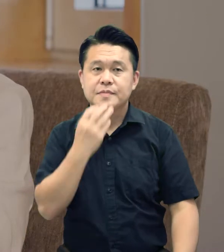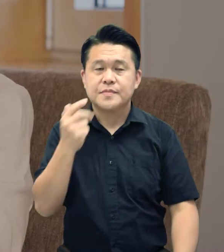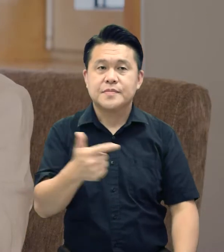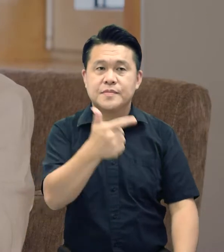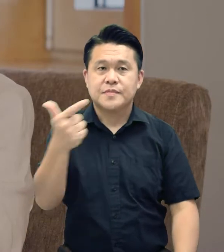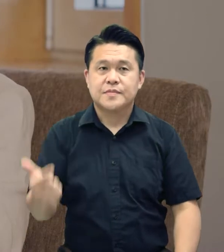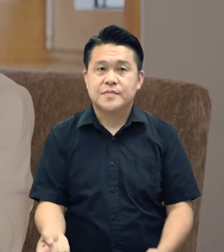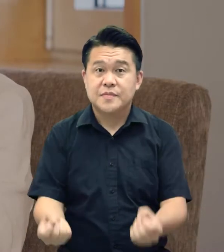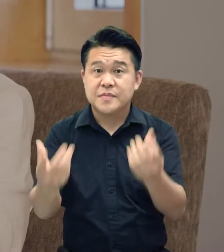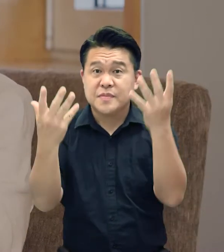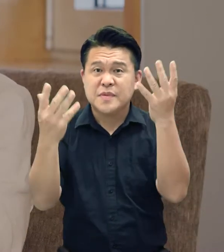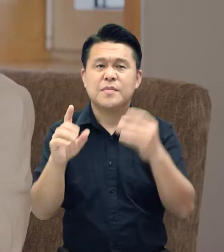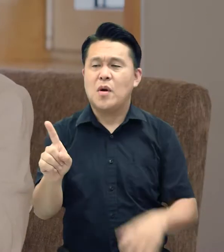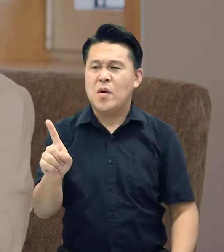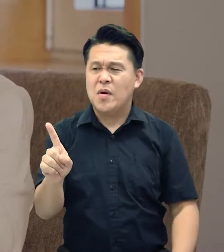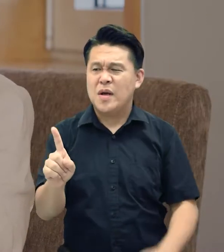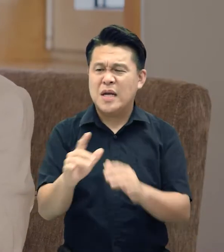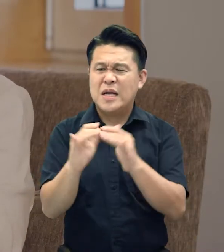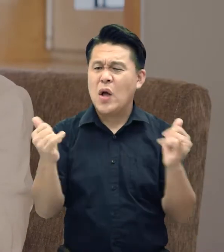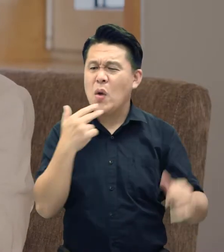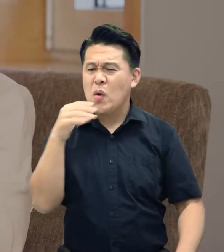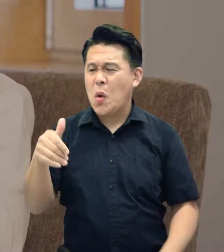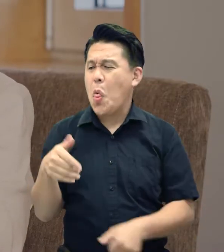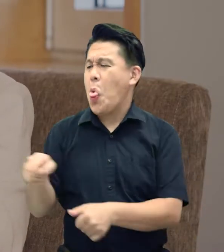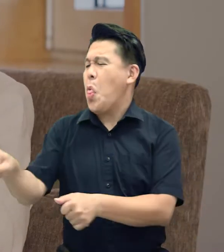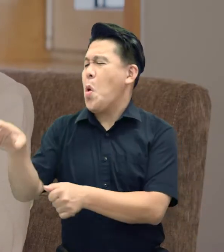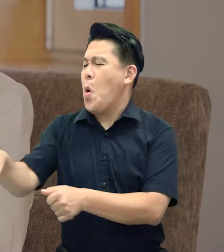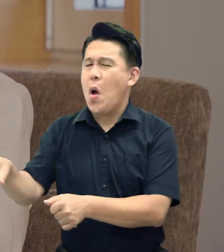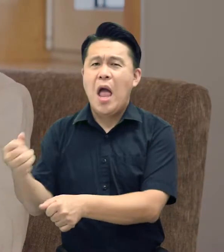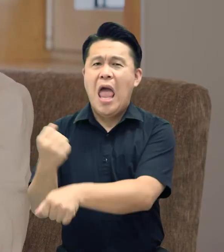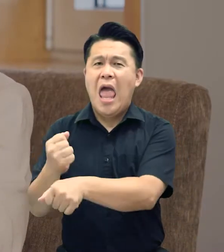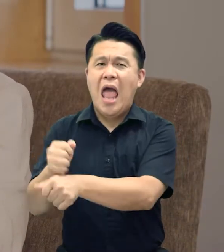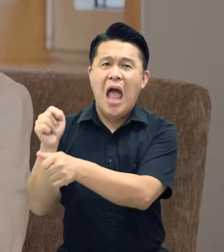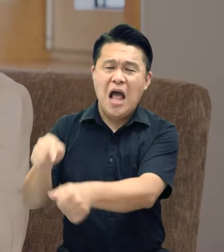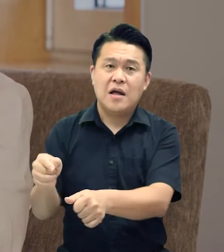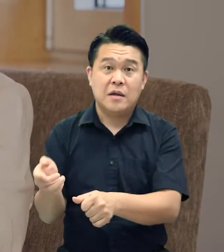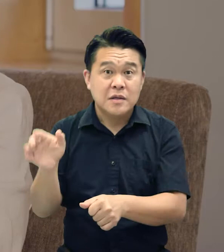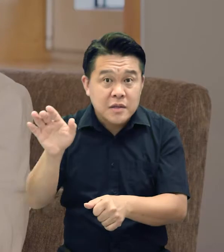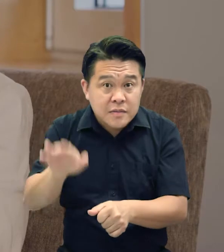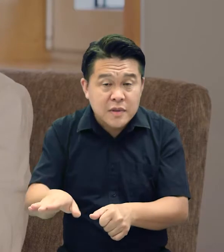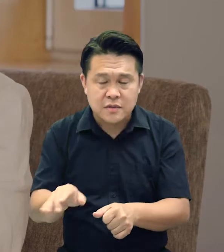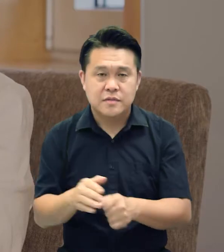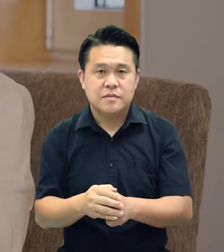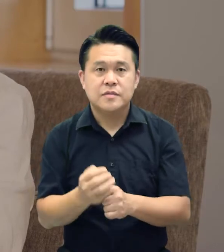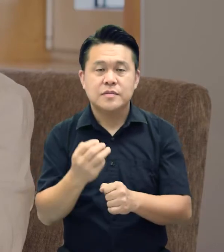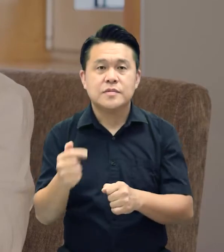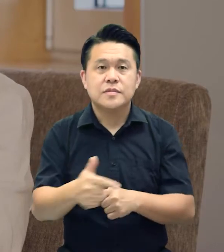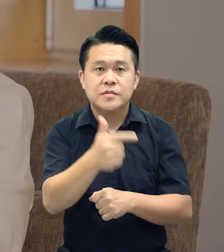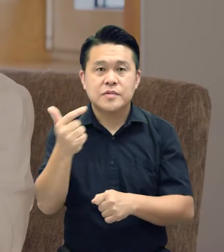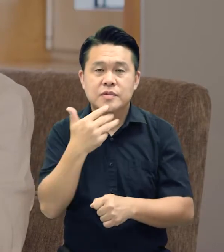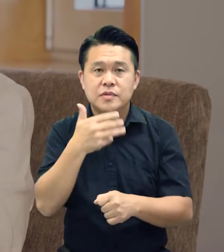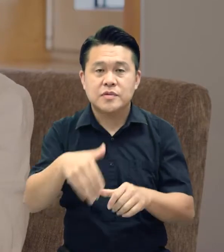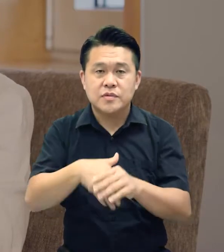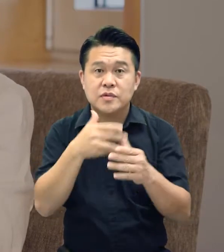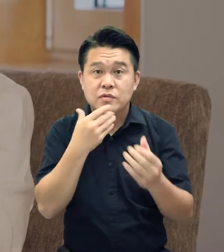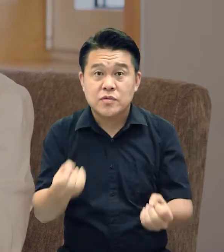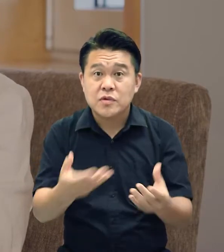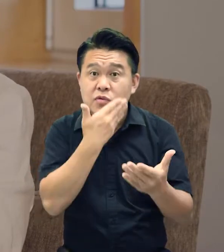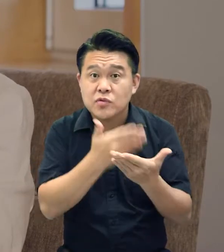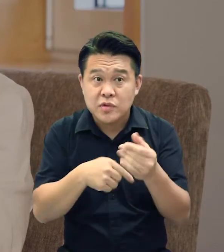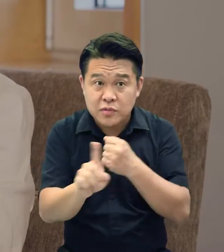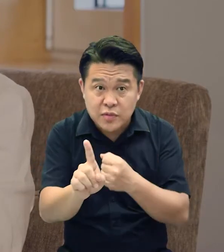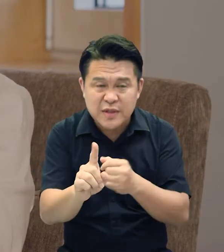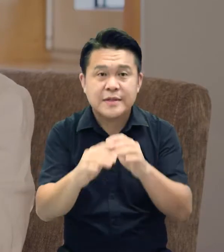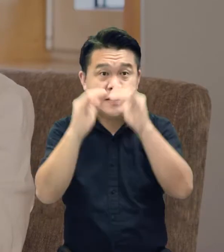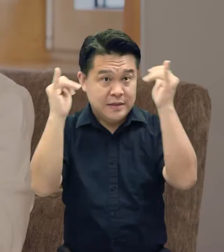such as, do it somehow less visible. An example, I think the most important meaning of a queer